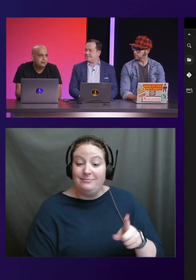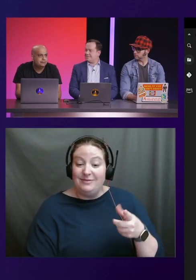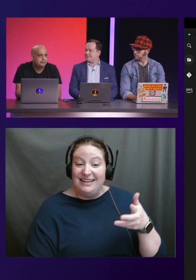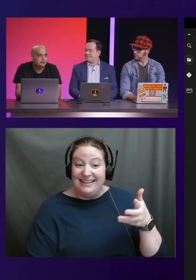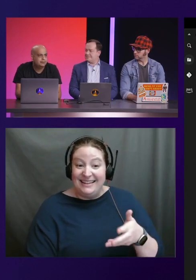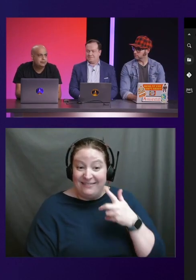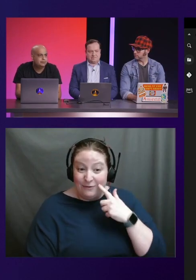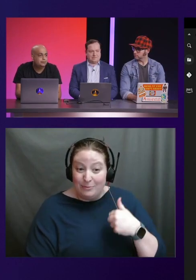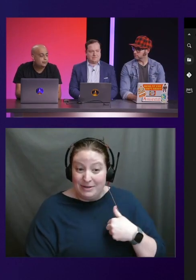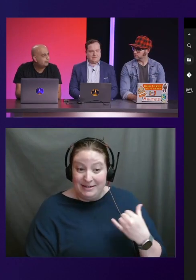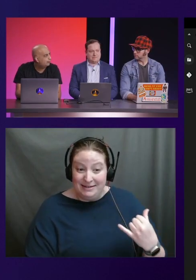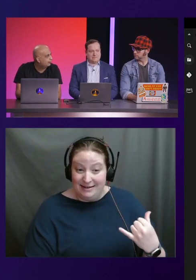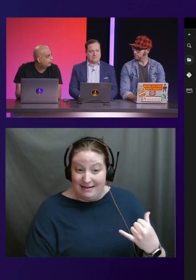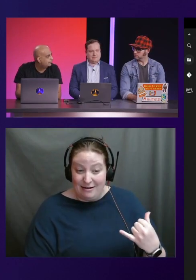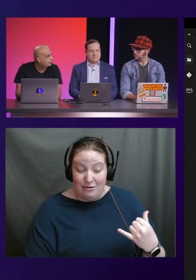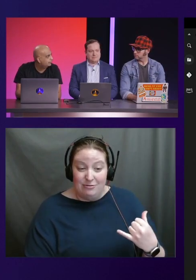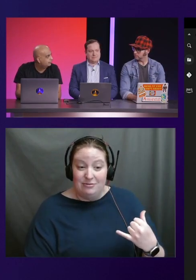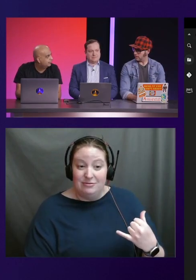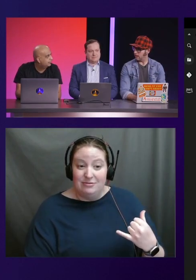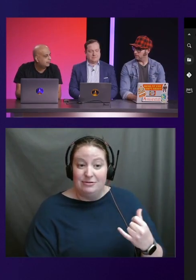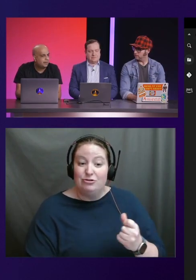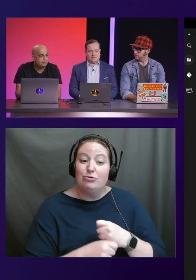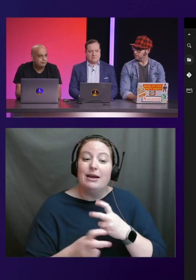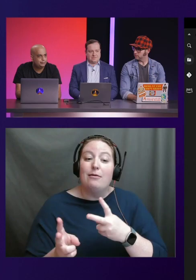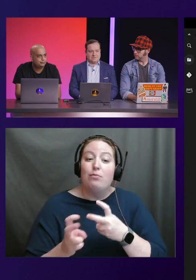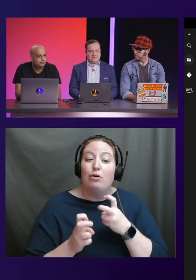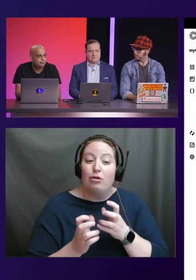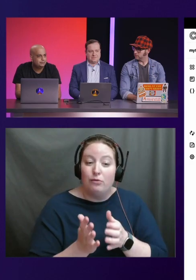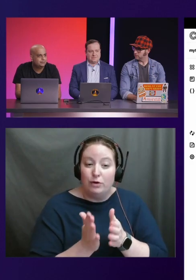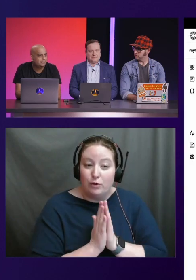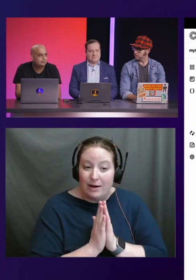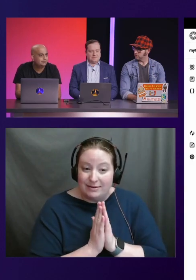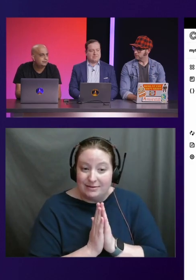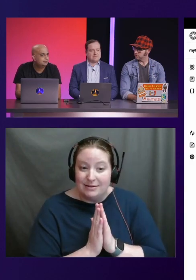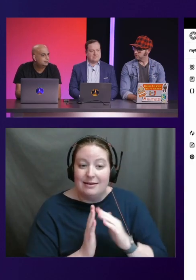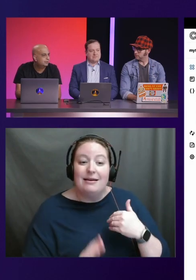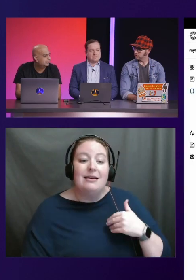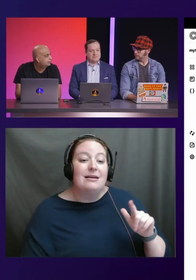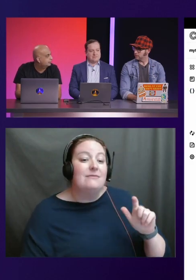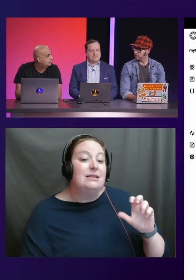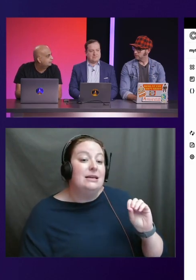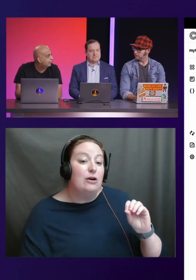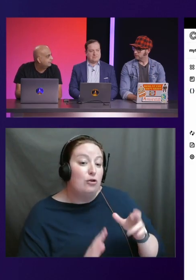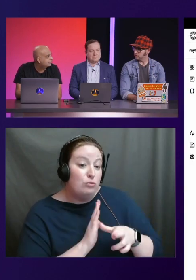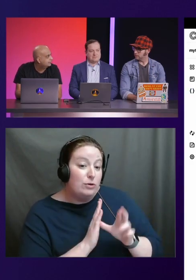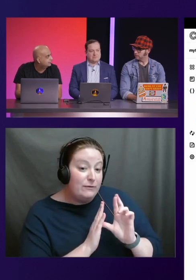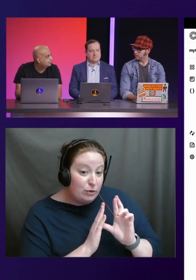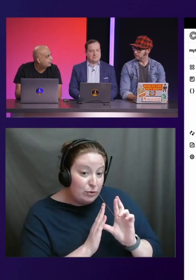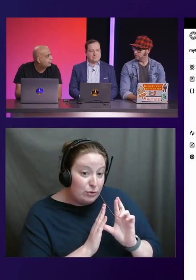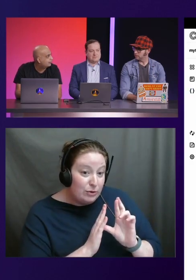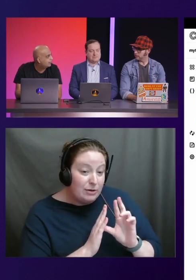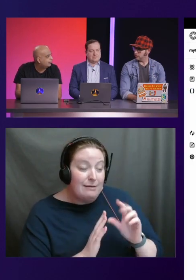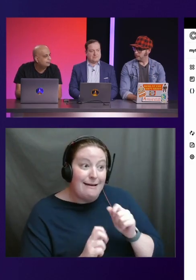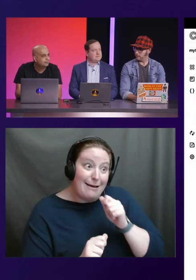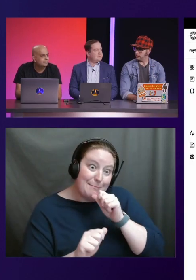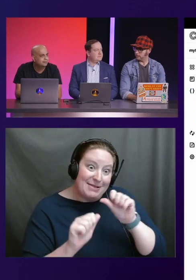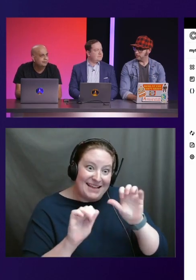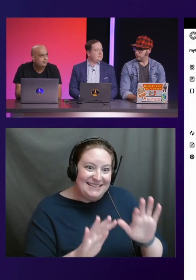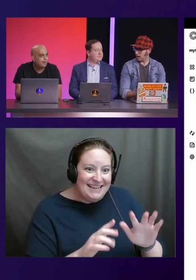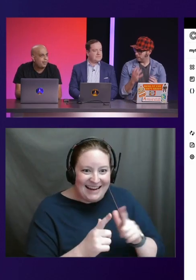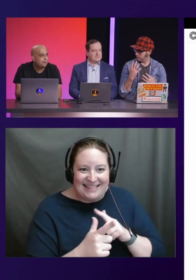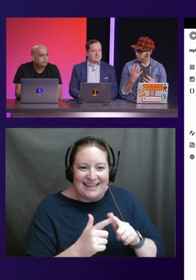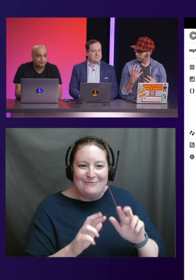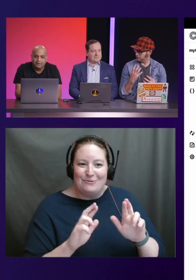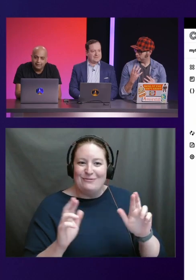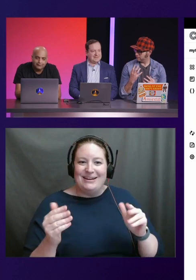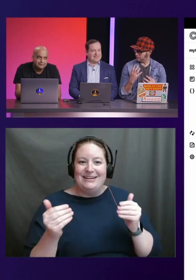right, is to create a pull request. Right? Yeah. Have Leo review the stuff and, bless it, and we're on our way, hopefully.